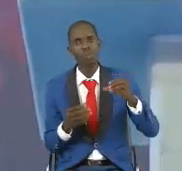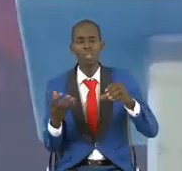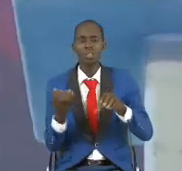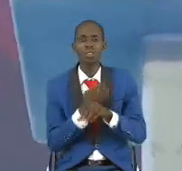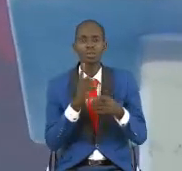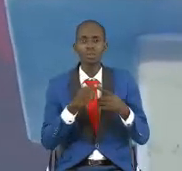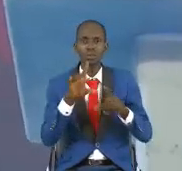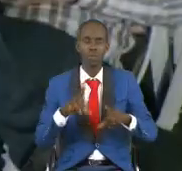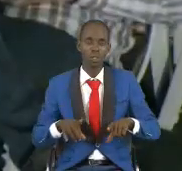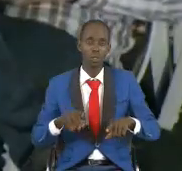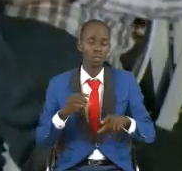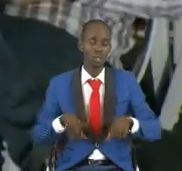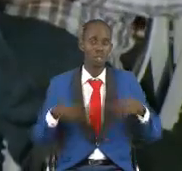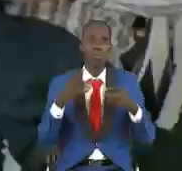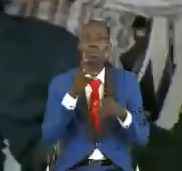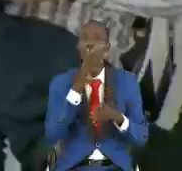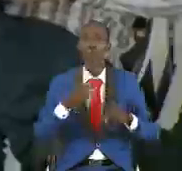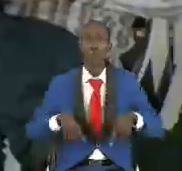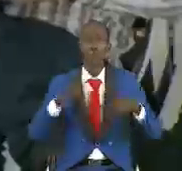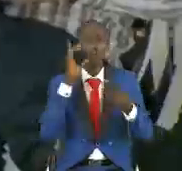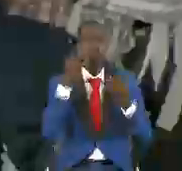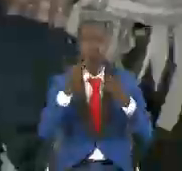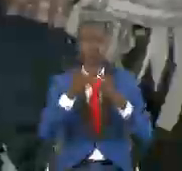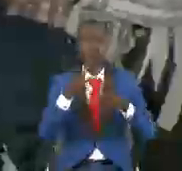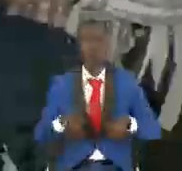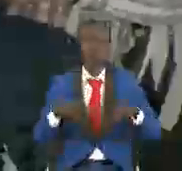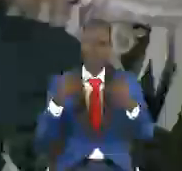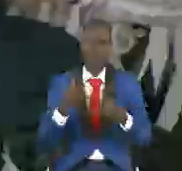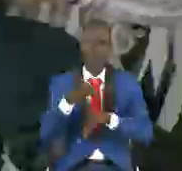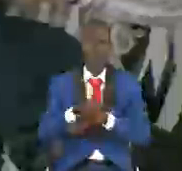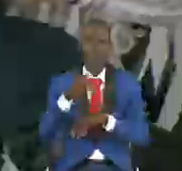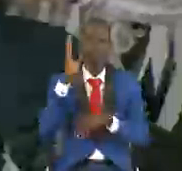will come to you today. You will personalize the